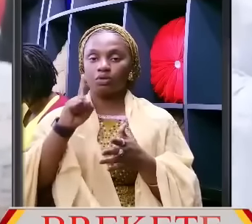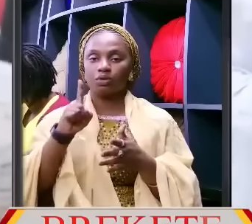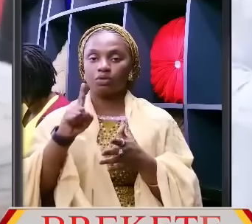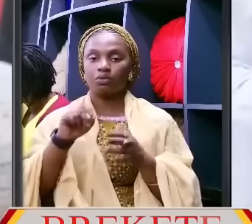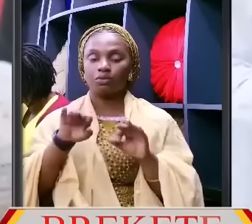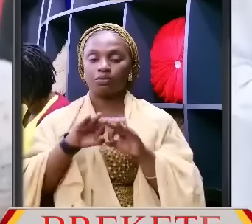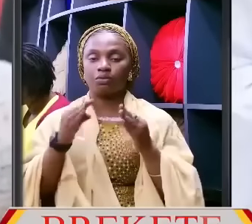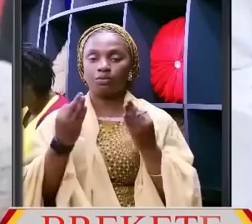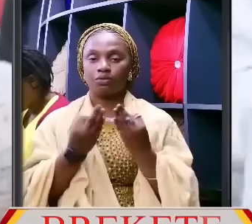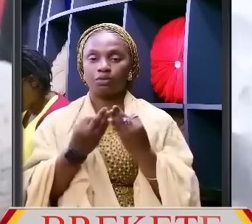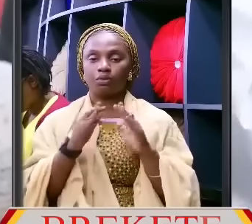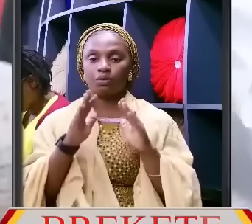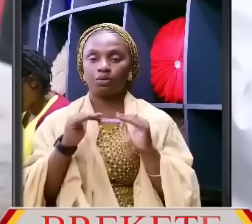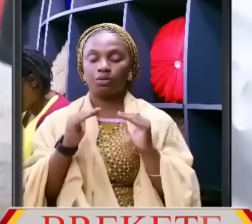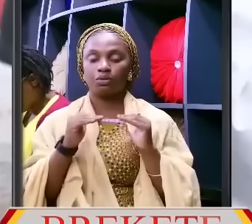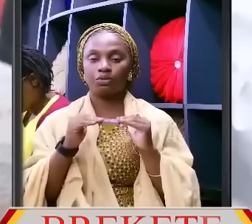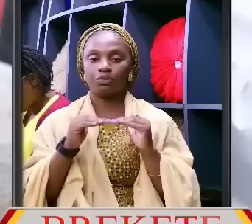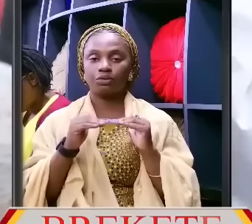Where